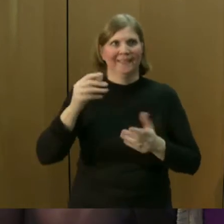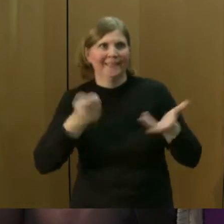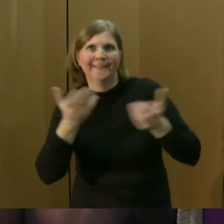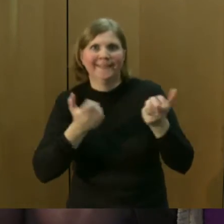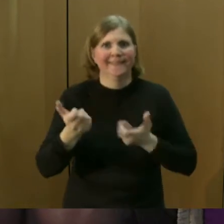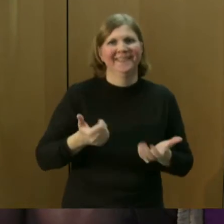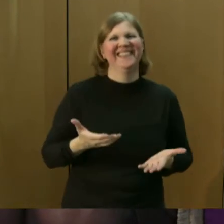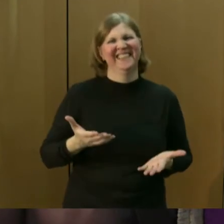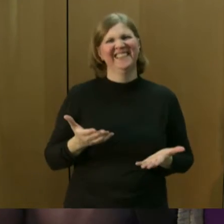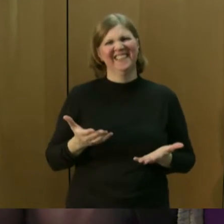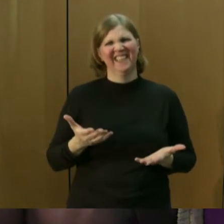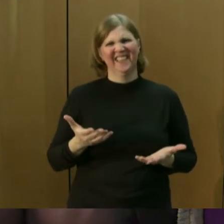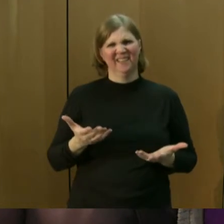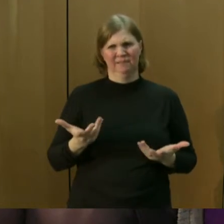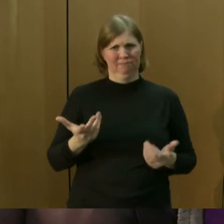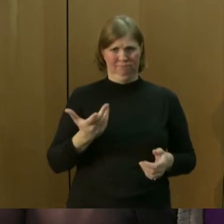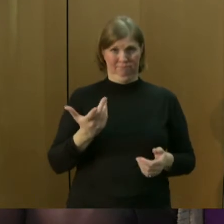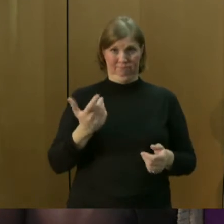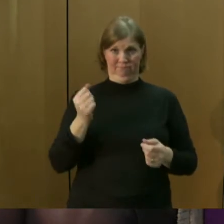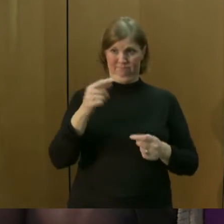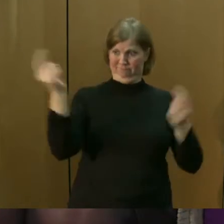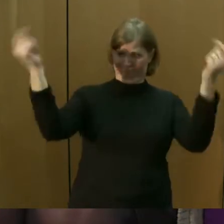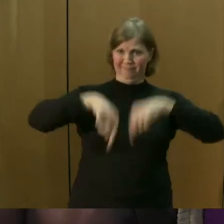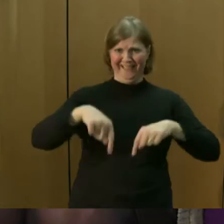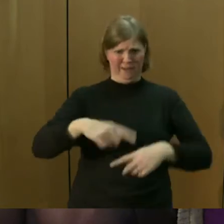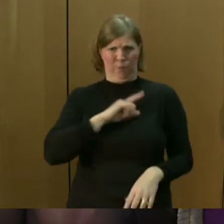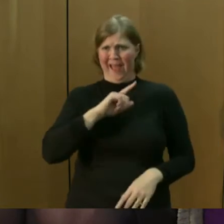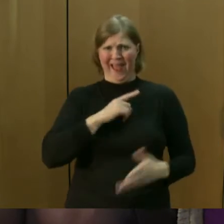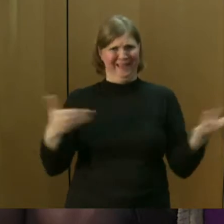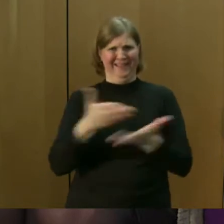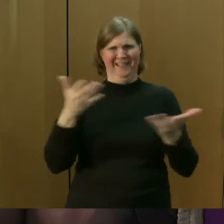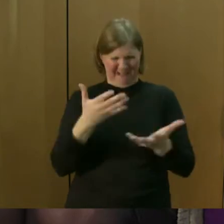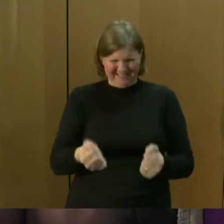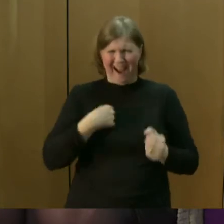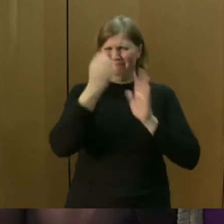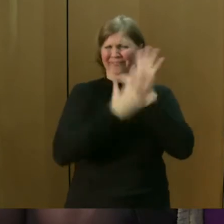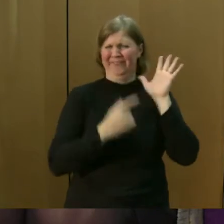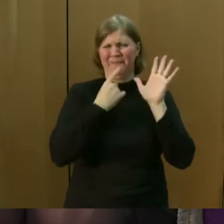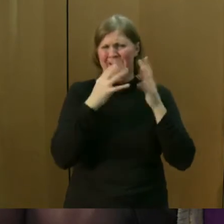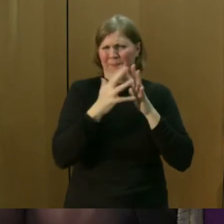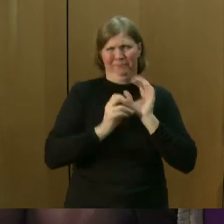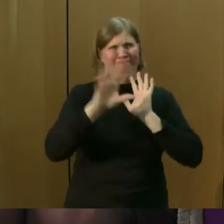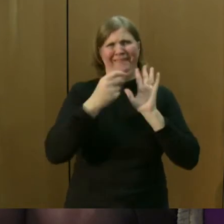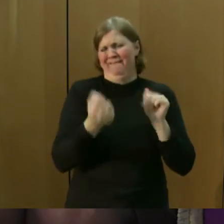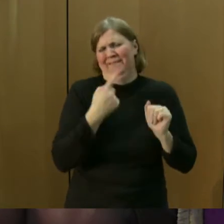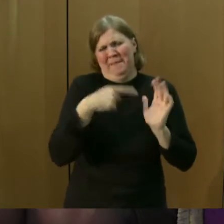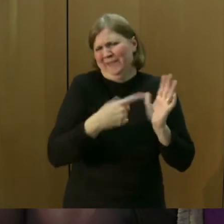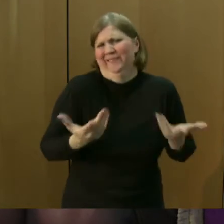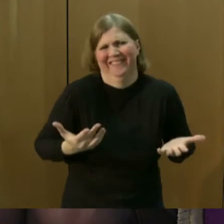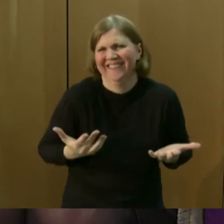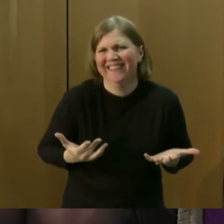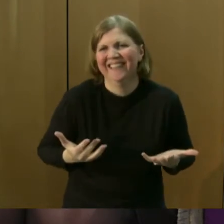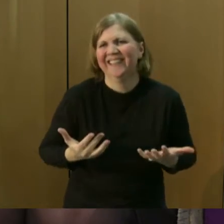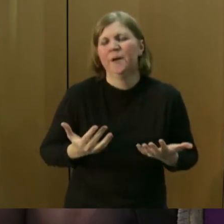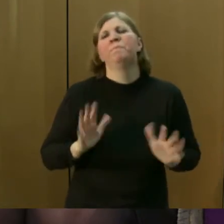with sponsors and how to write a proposal. And there are lots of cultural organisations all over the UK and internationally,